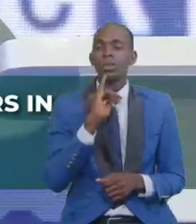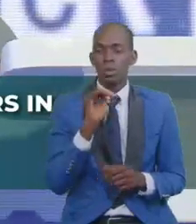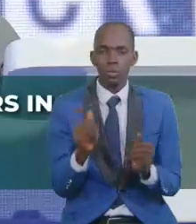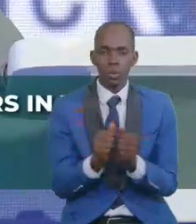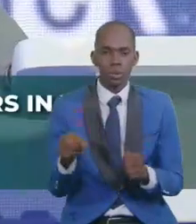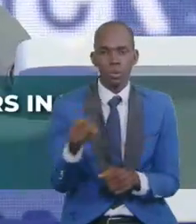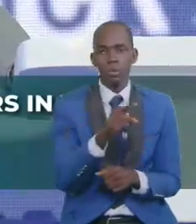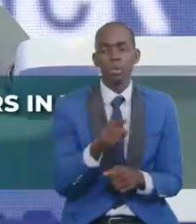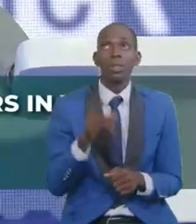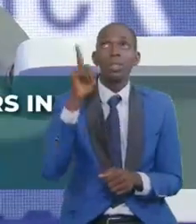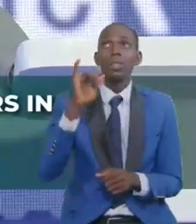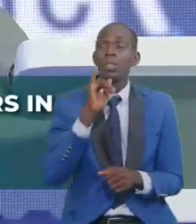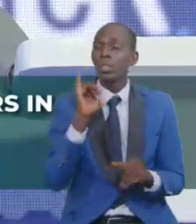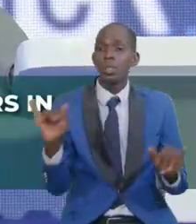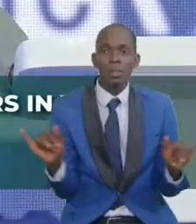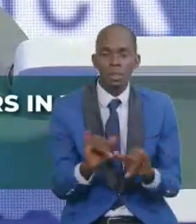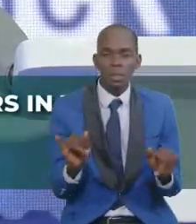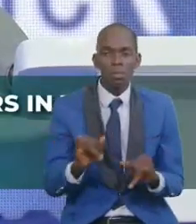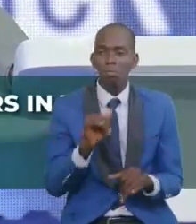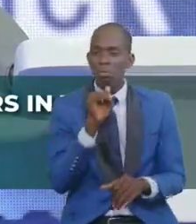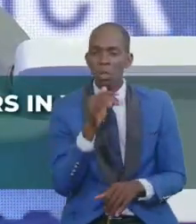It's the same in impartiality.